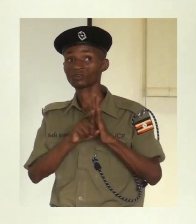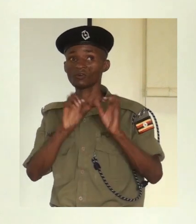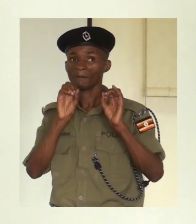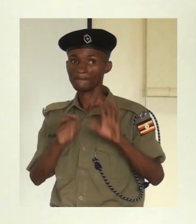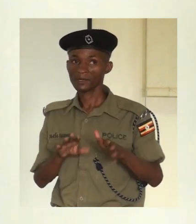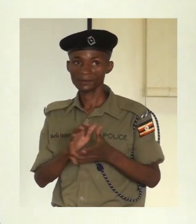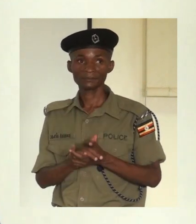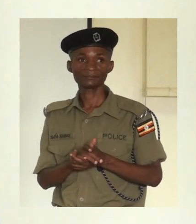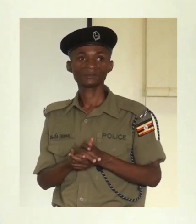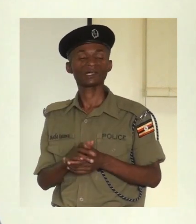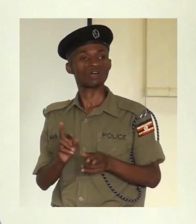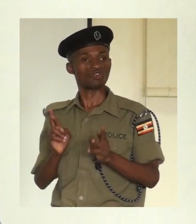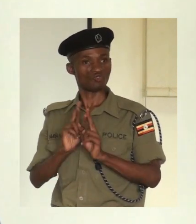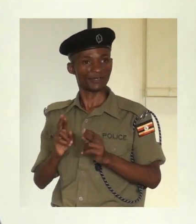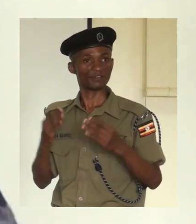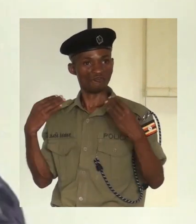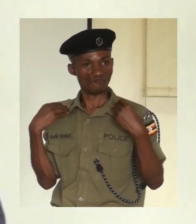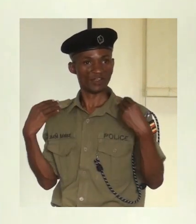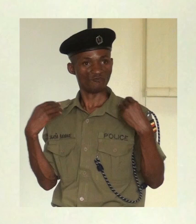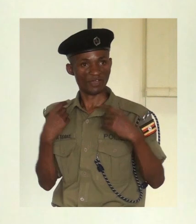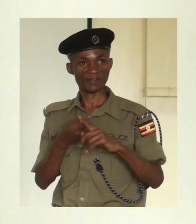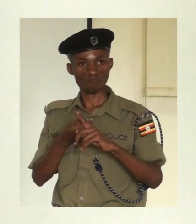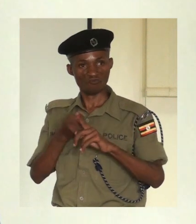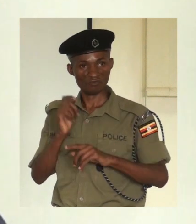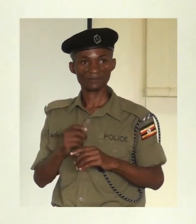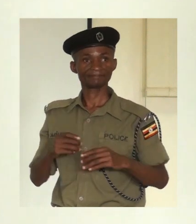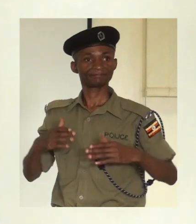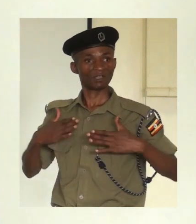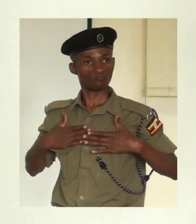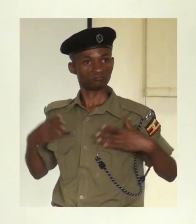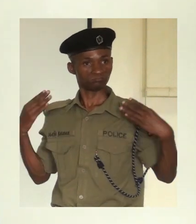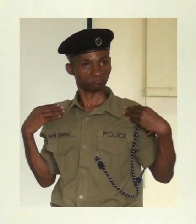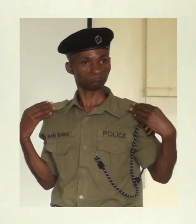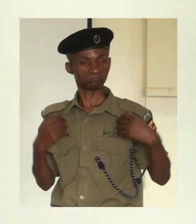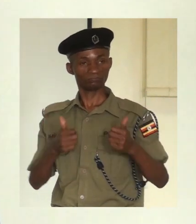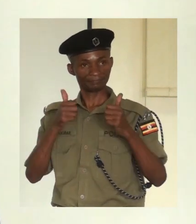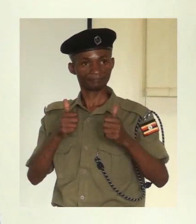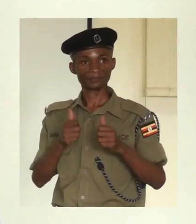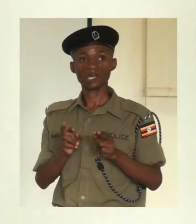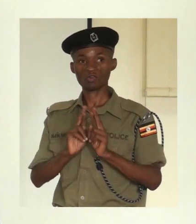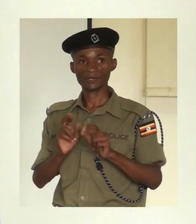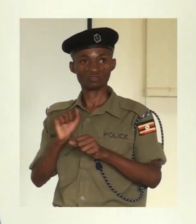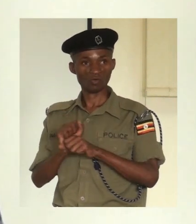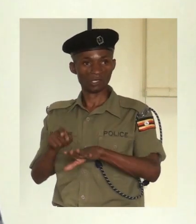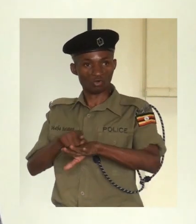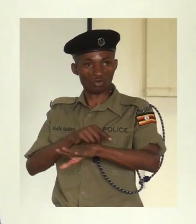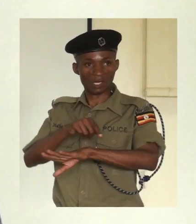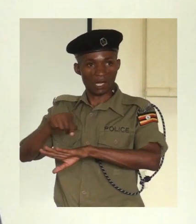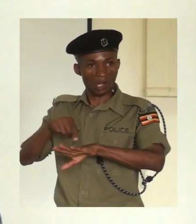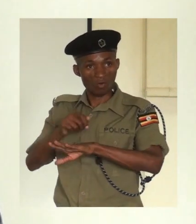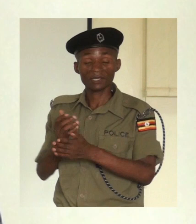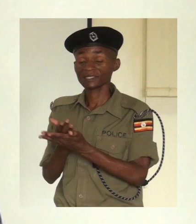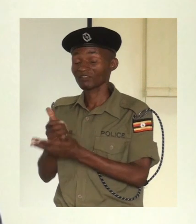the 12-month basic police training course, physically fit, ready to work long hours, and to serve in